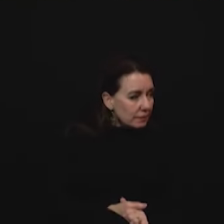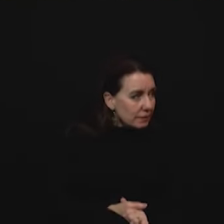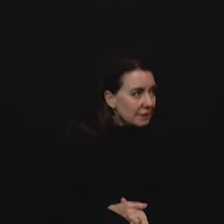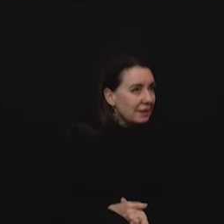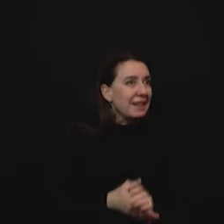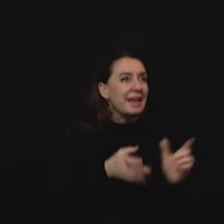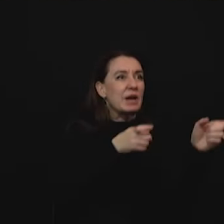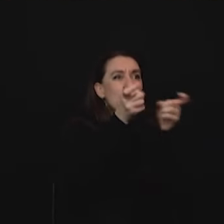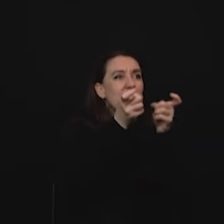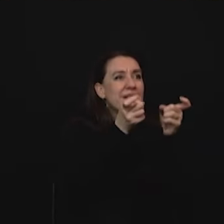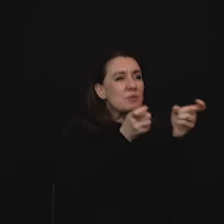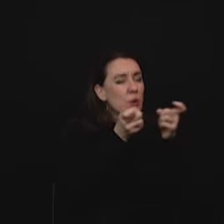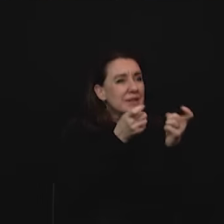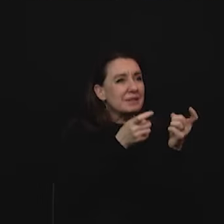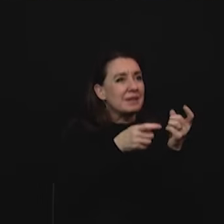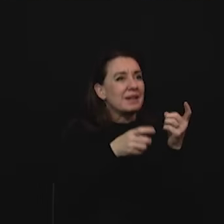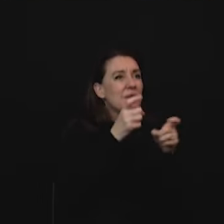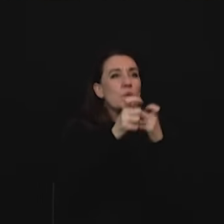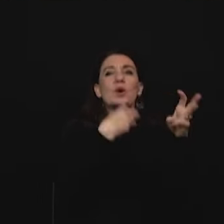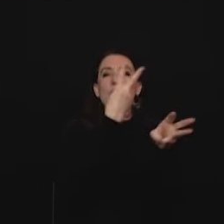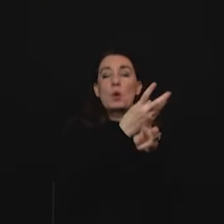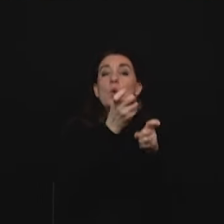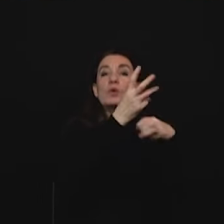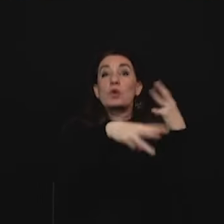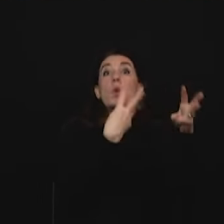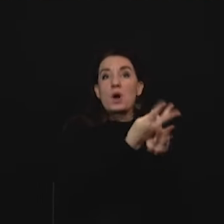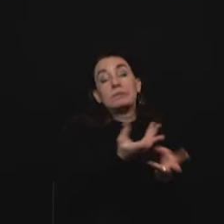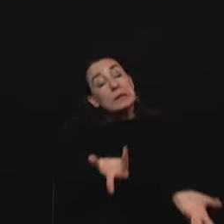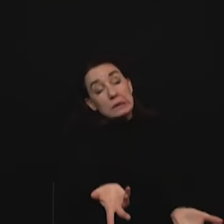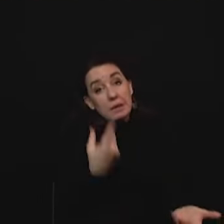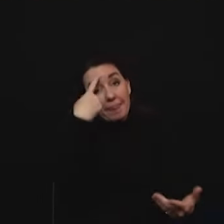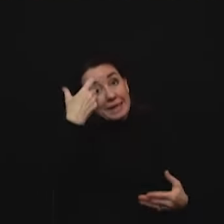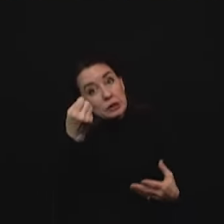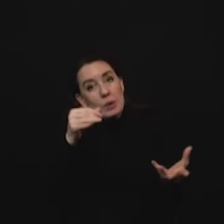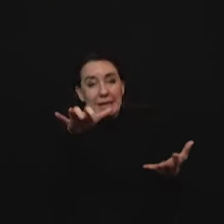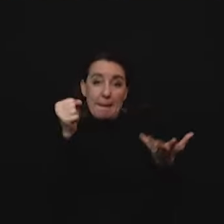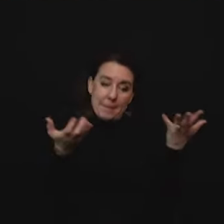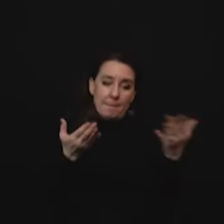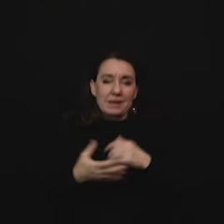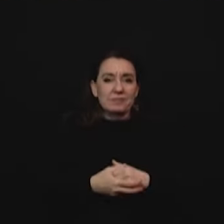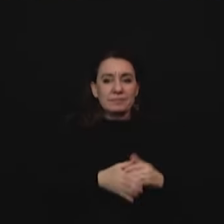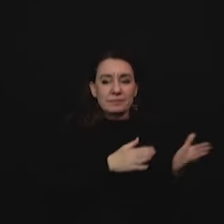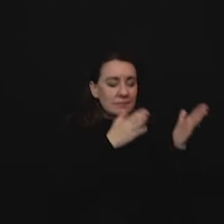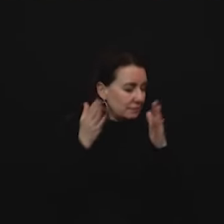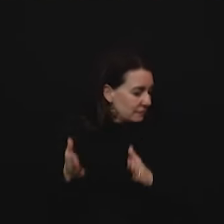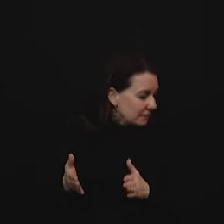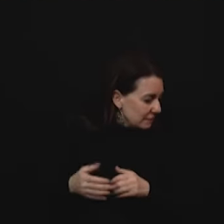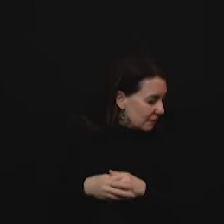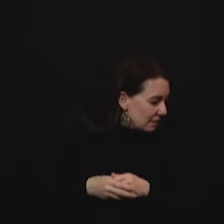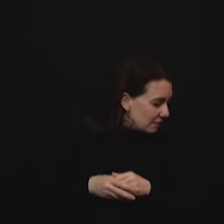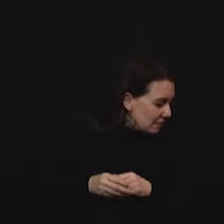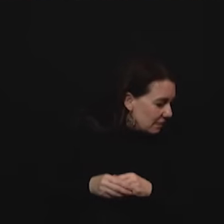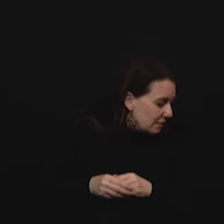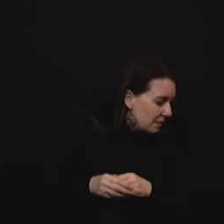He rules the world. Some might think so, some might think so. What do you think? What do presidents do?